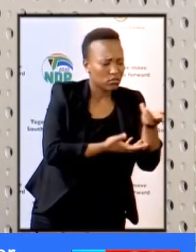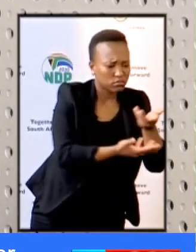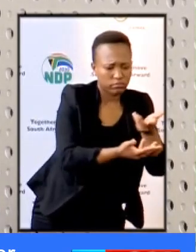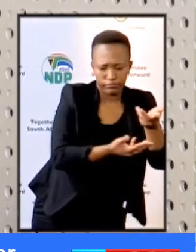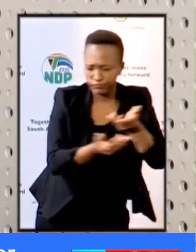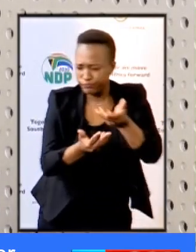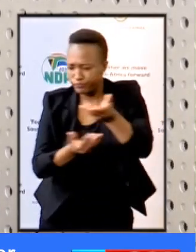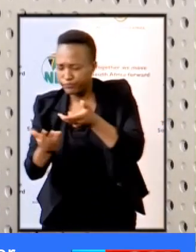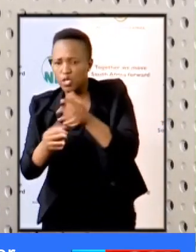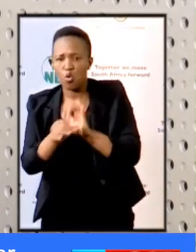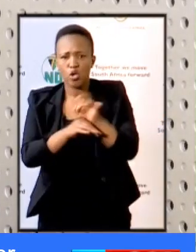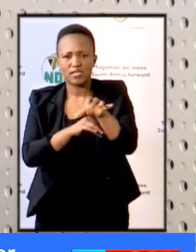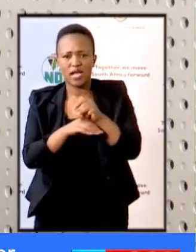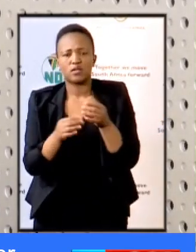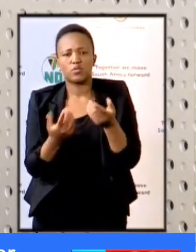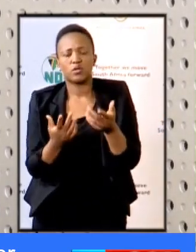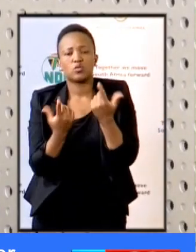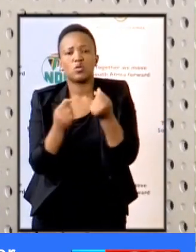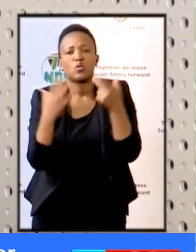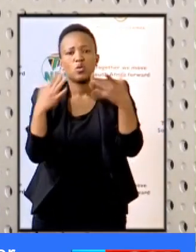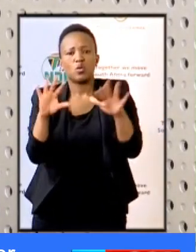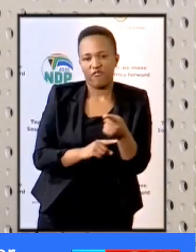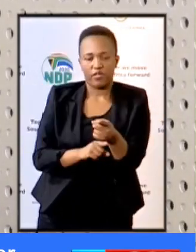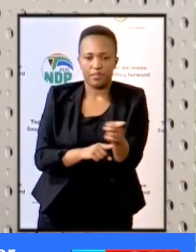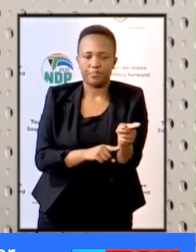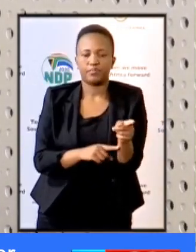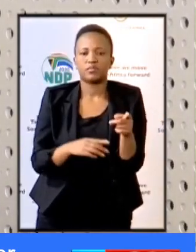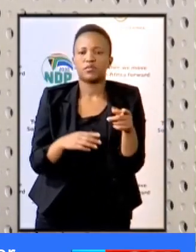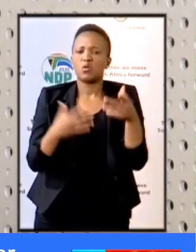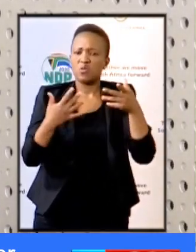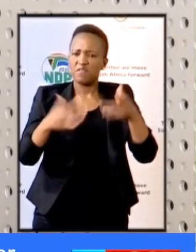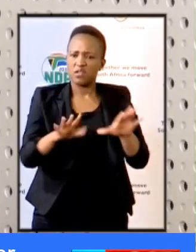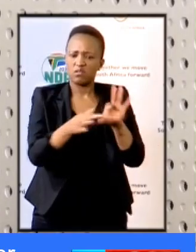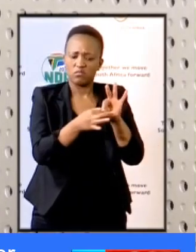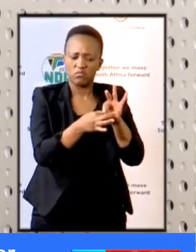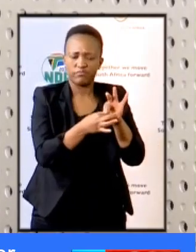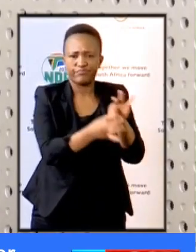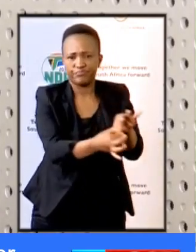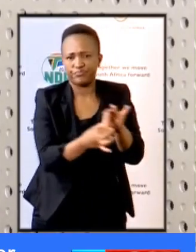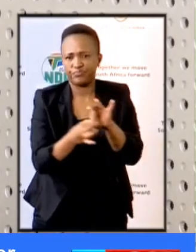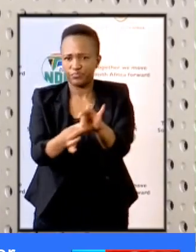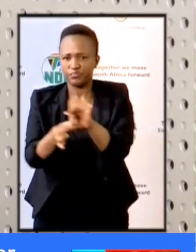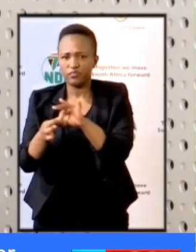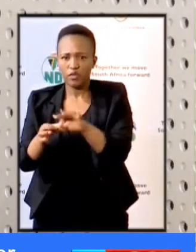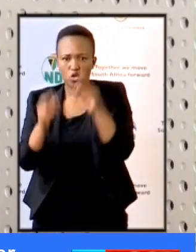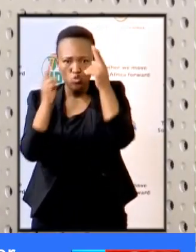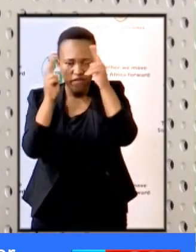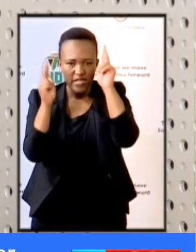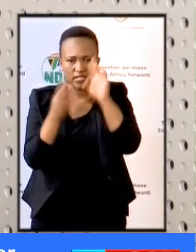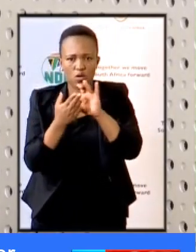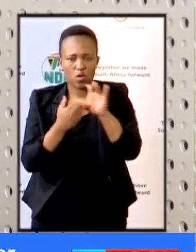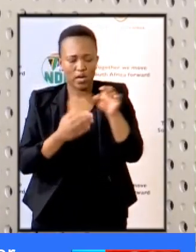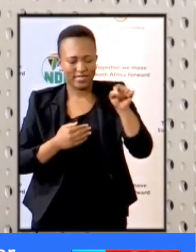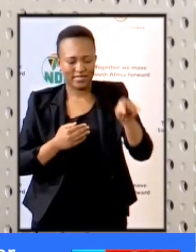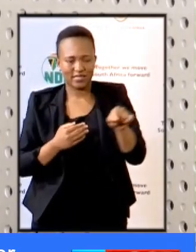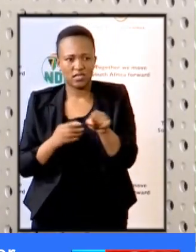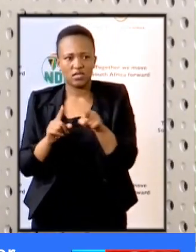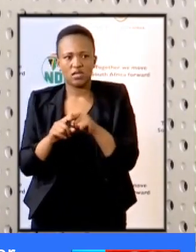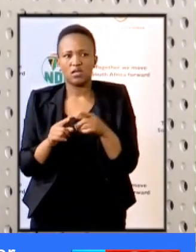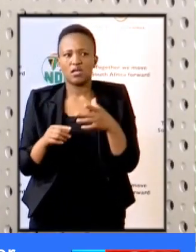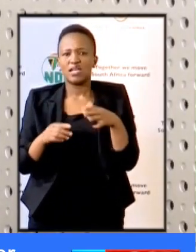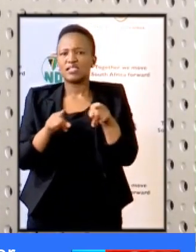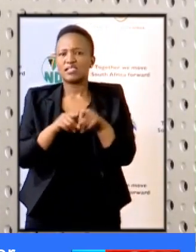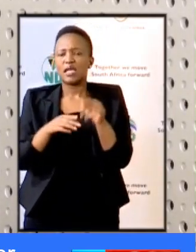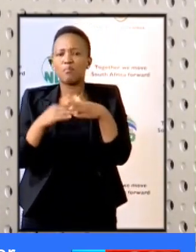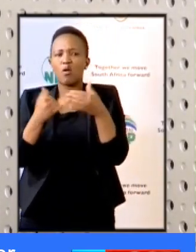So that, and we are committing now, and we've committed with all the institutions. We can't just use online. Even online, by the